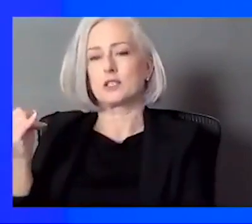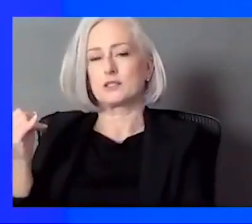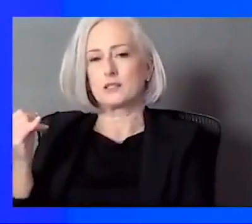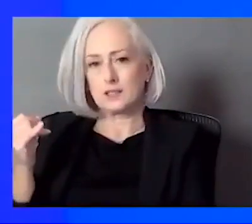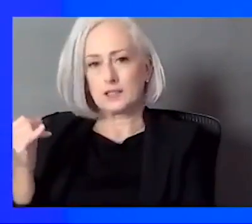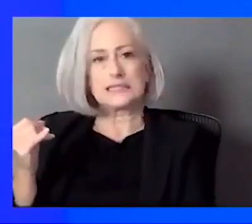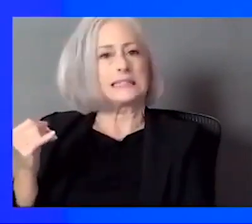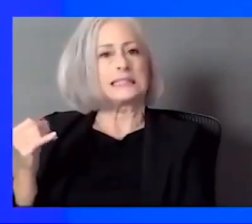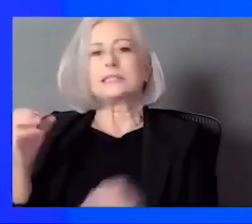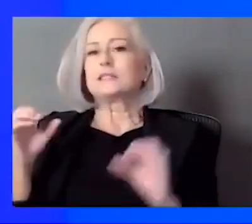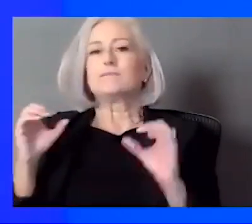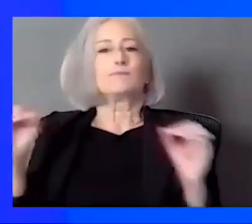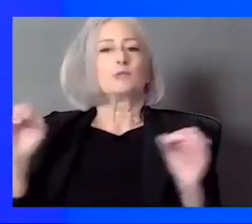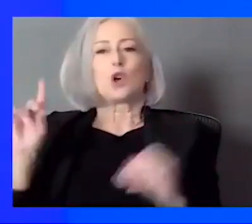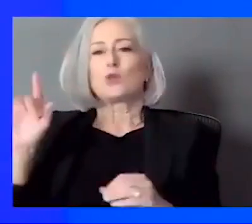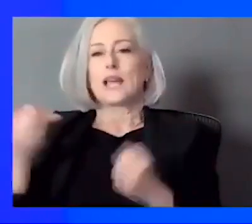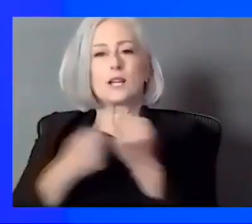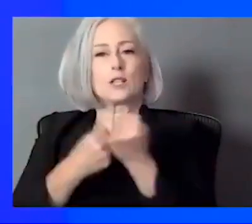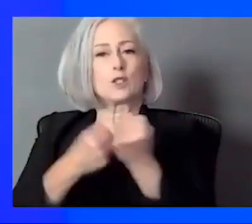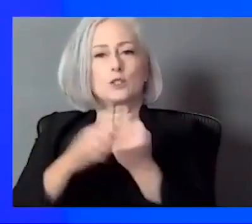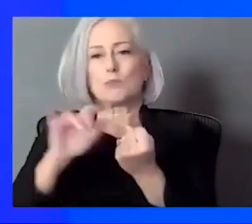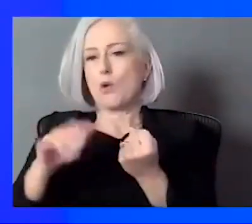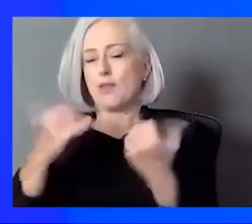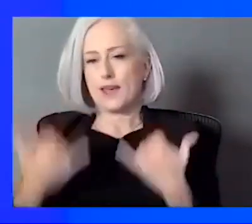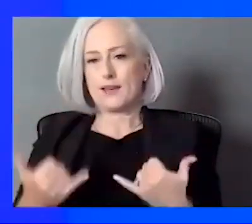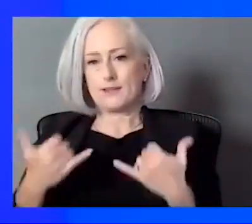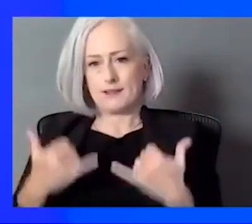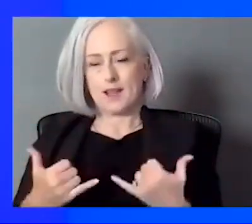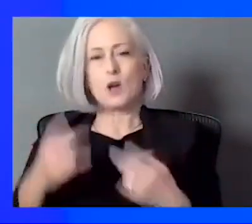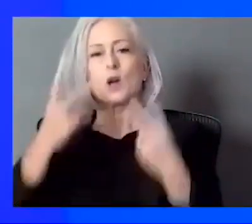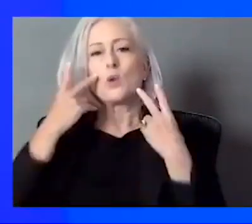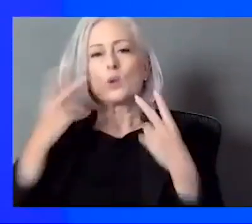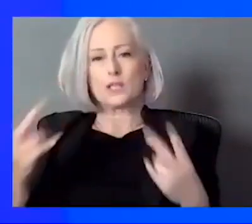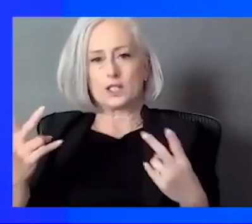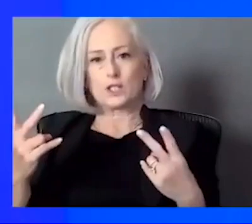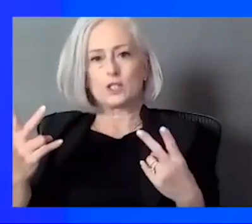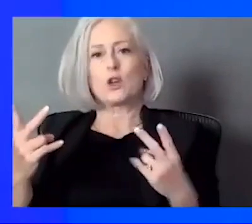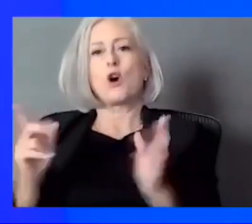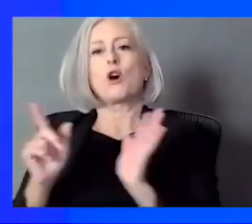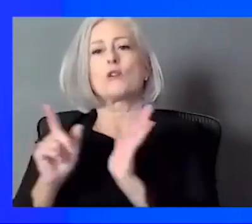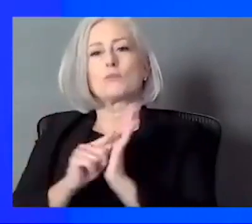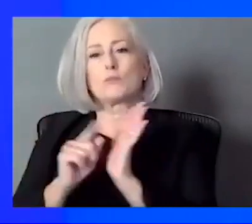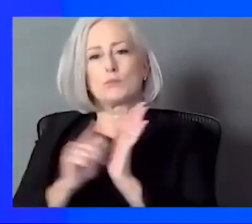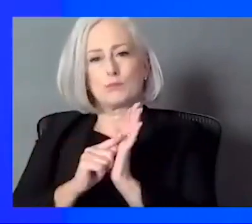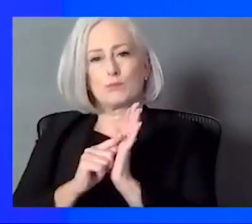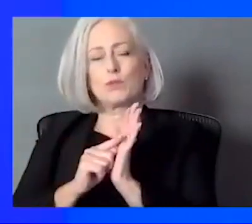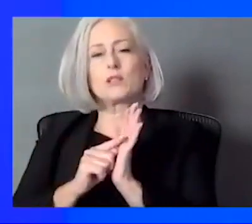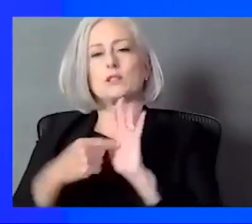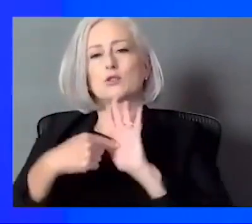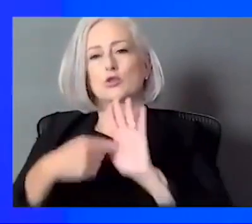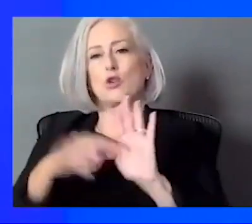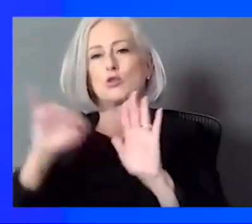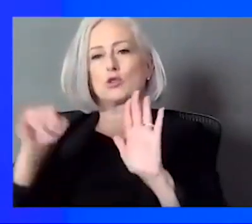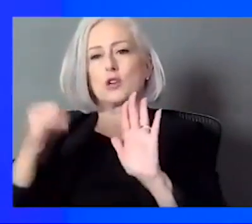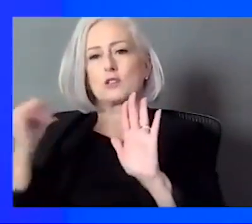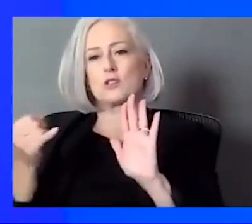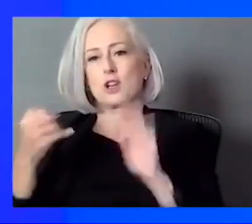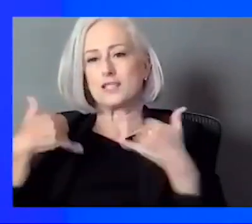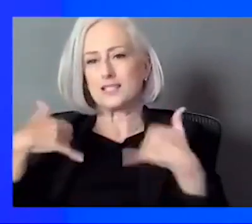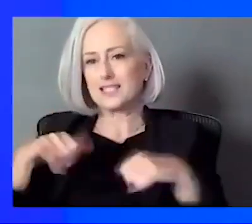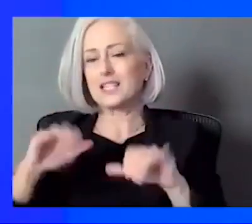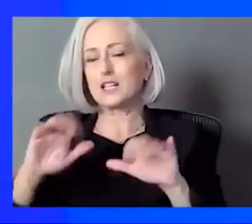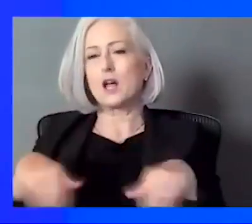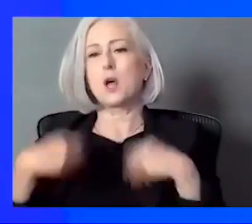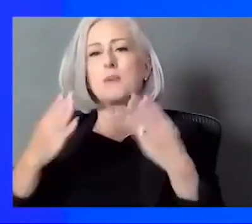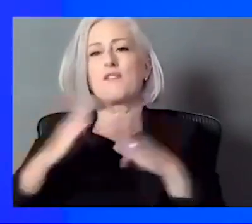There's no data to support that right now. We saw the press release from Johnson & Johnson saying they still offer protection against the variants, especially Delta